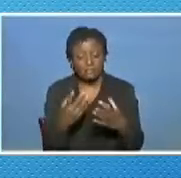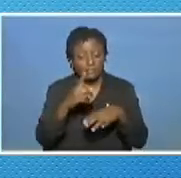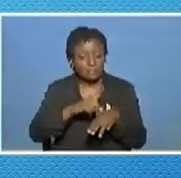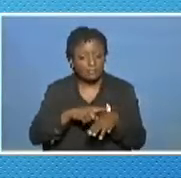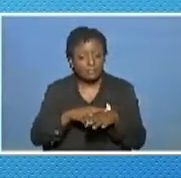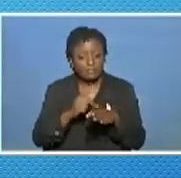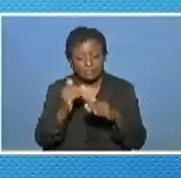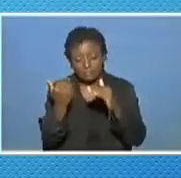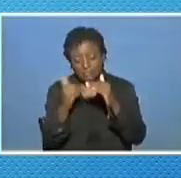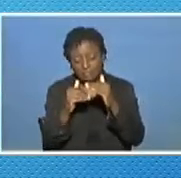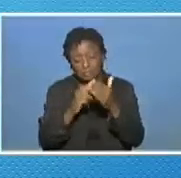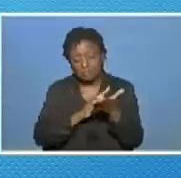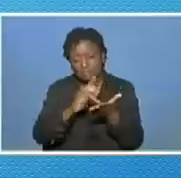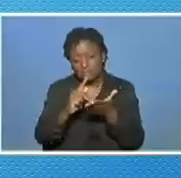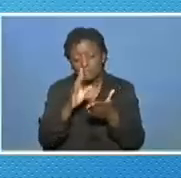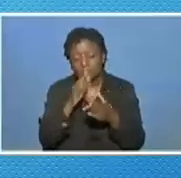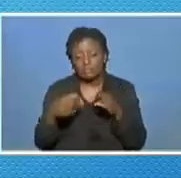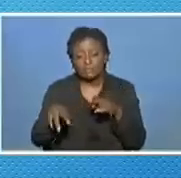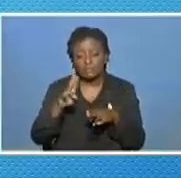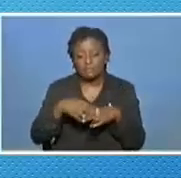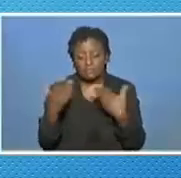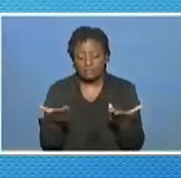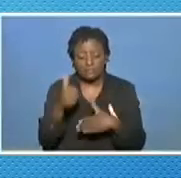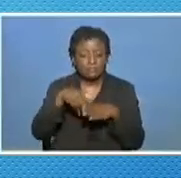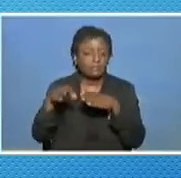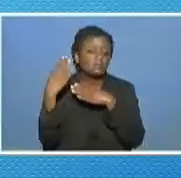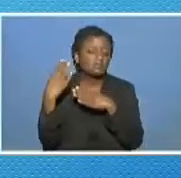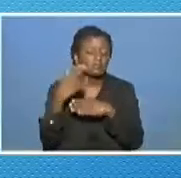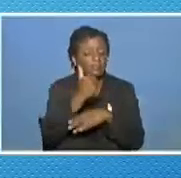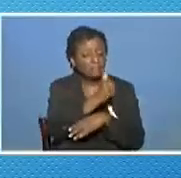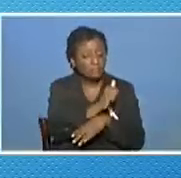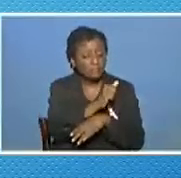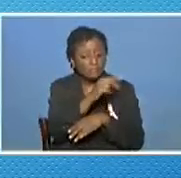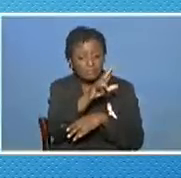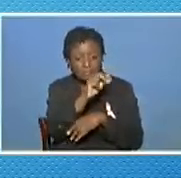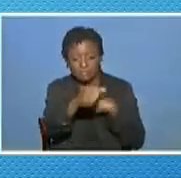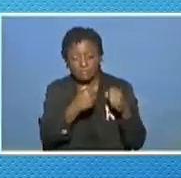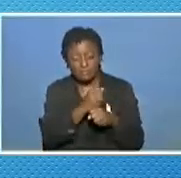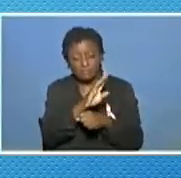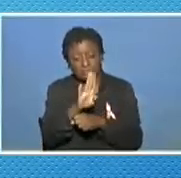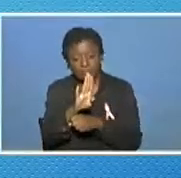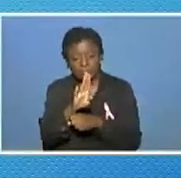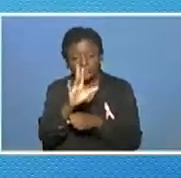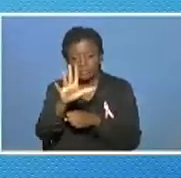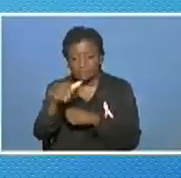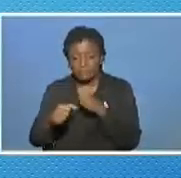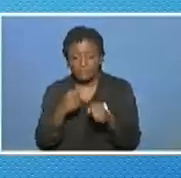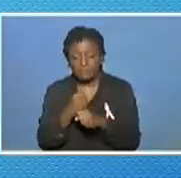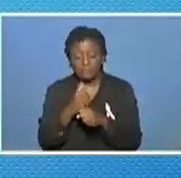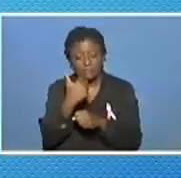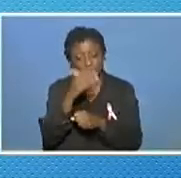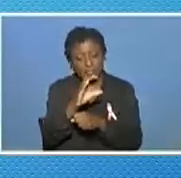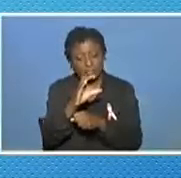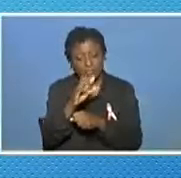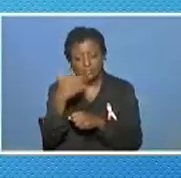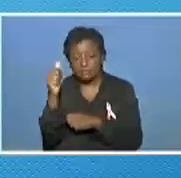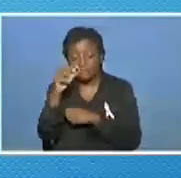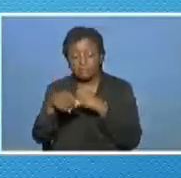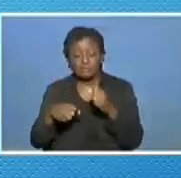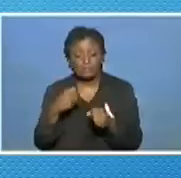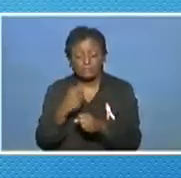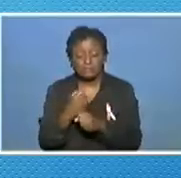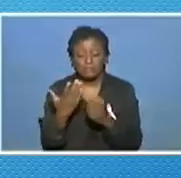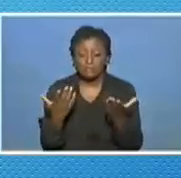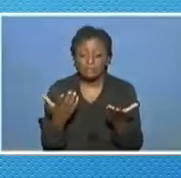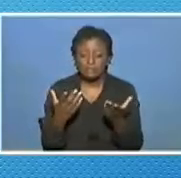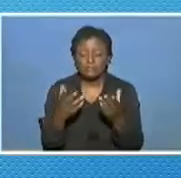should minimum wage be increased here in the Bahamas? A, every 3 years, B, every 5 years, or C, every